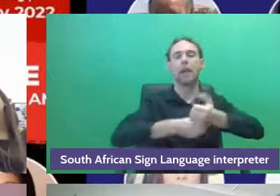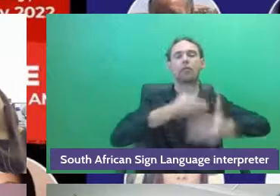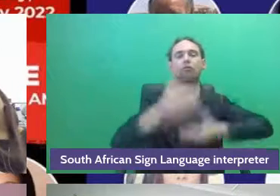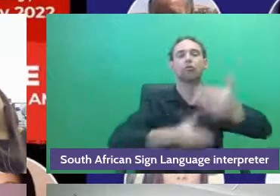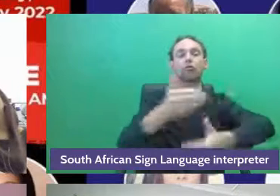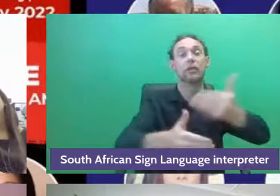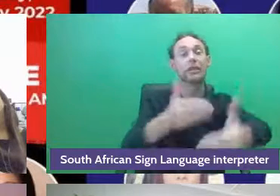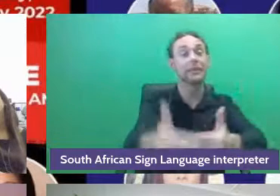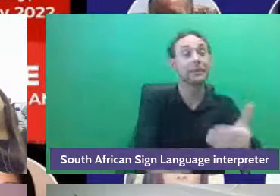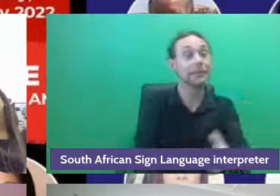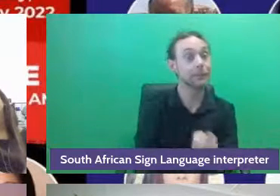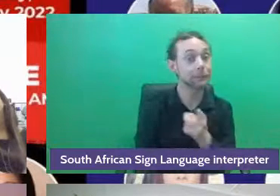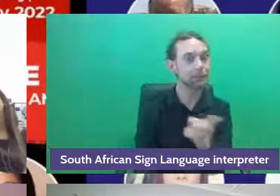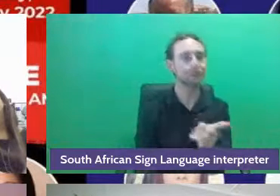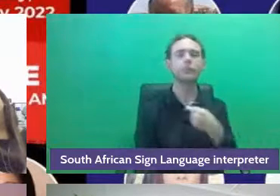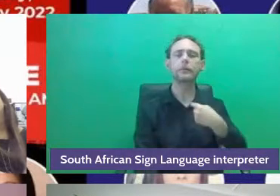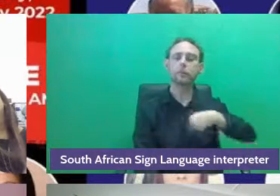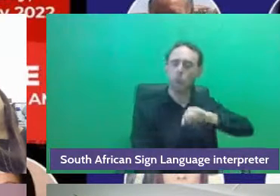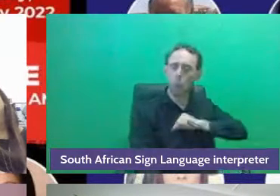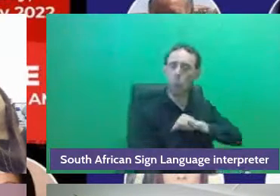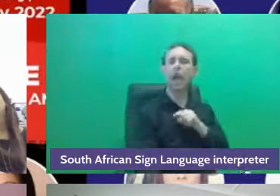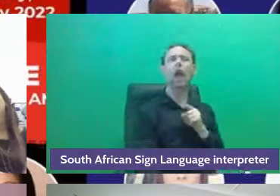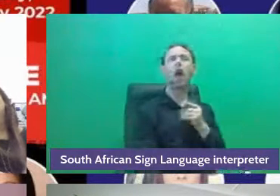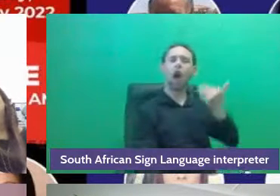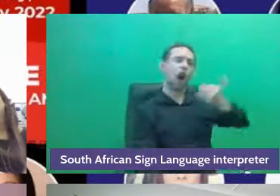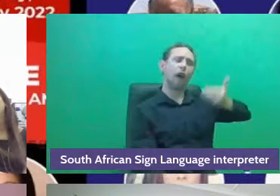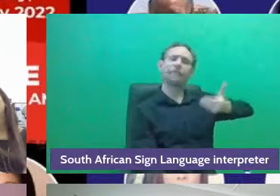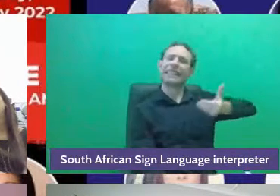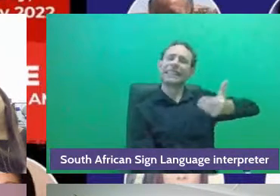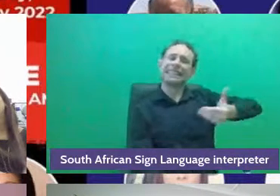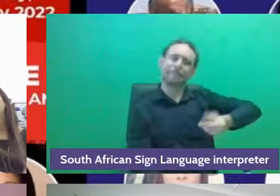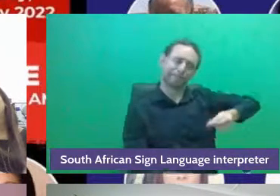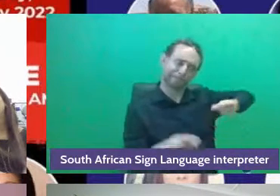often, unfortunately, is that